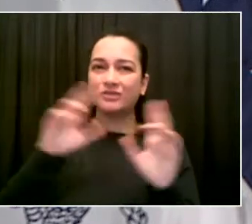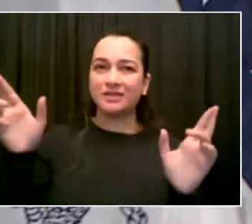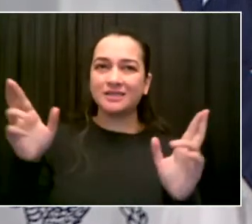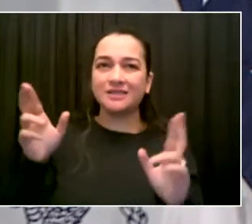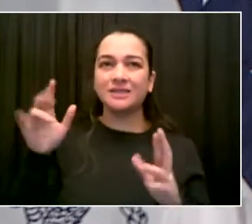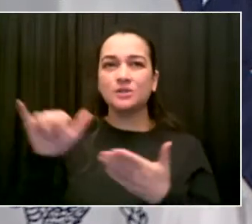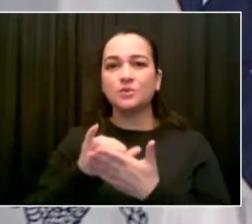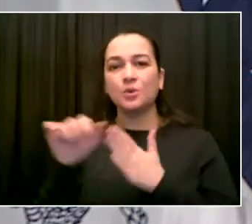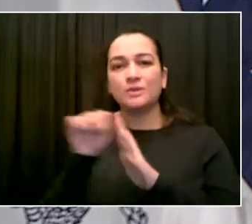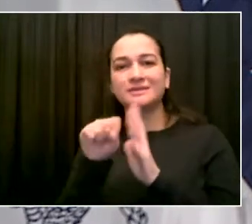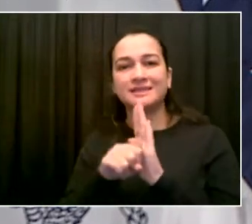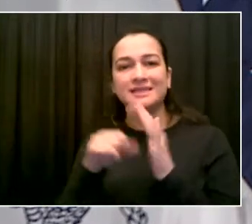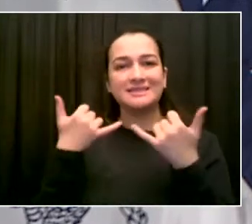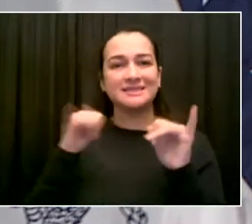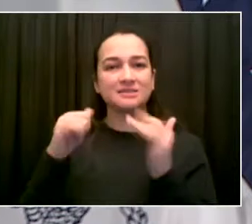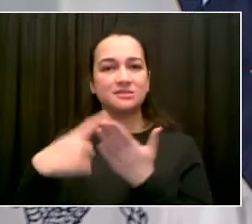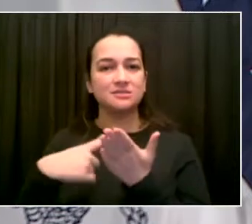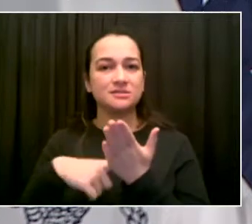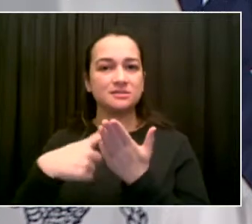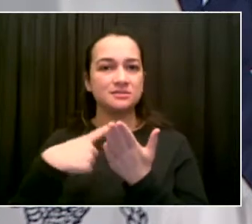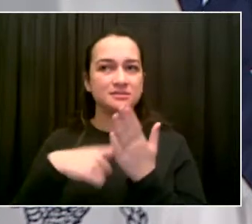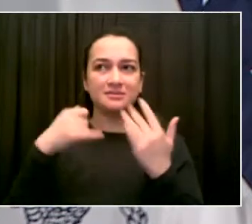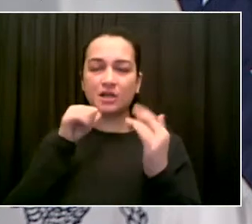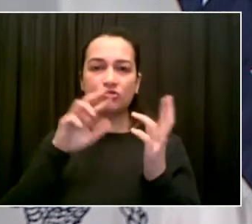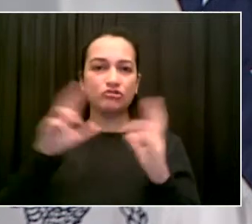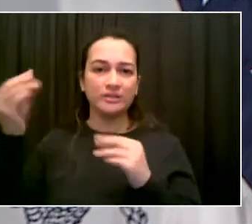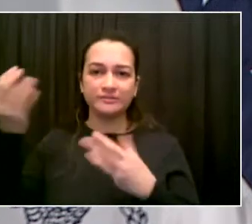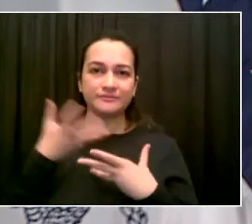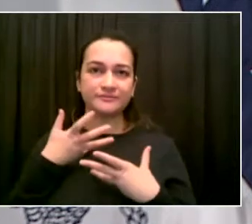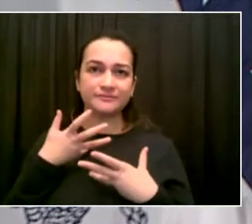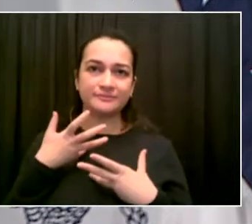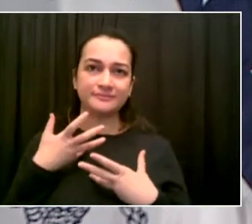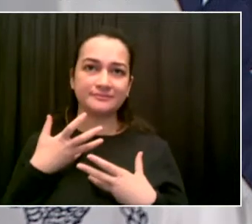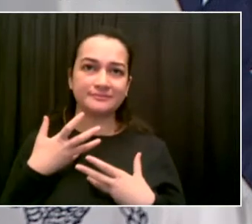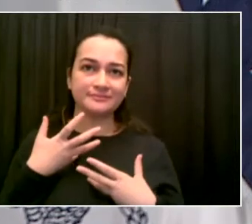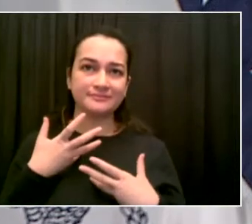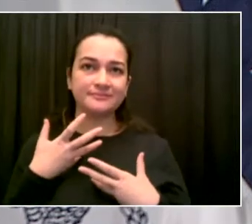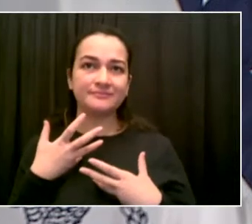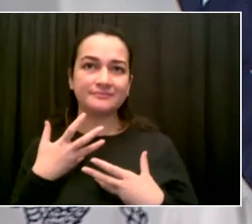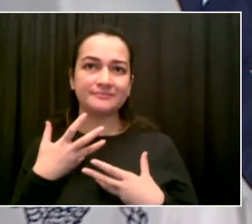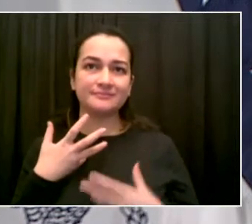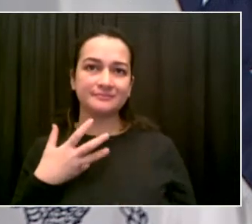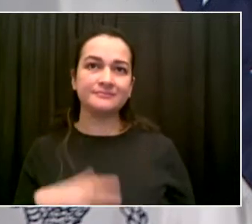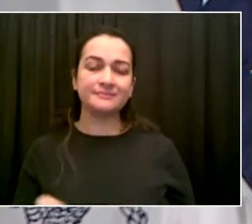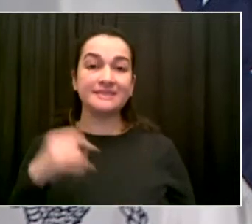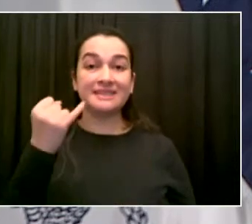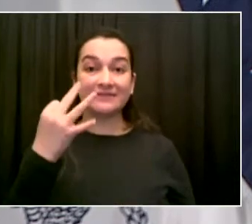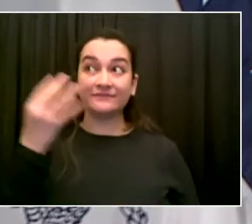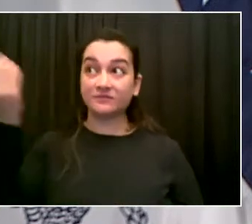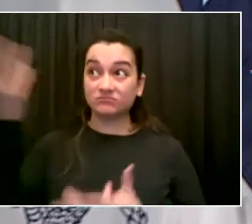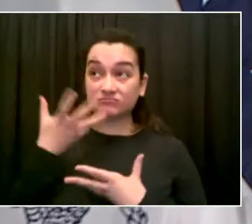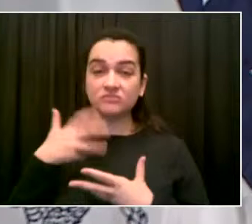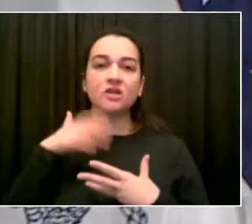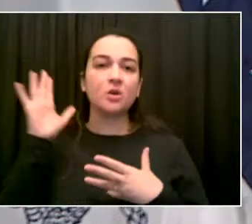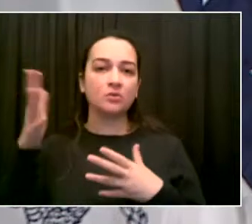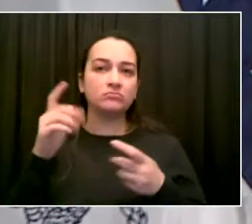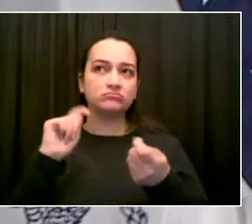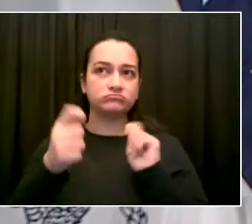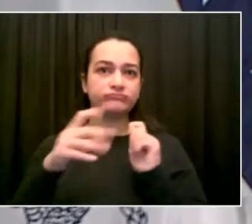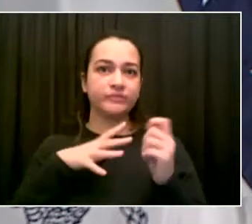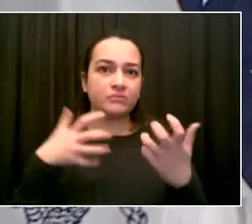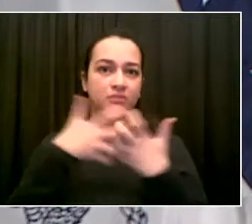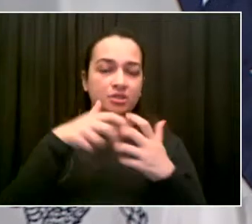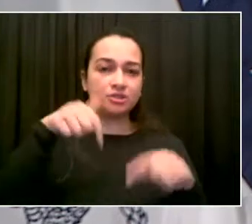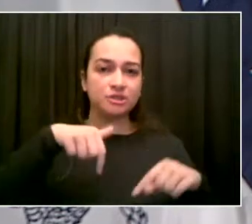clear and ready to go, we can act on it for the thousands and thousands of parents who are ready to opt in with their